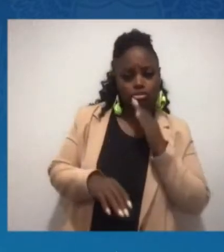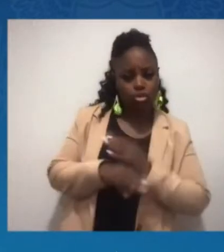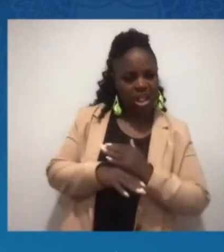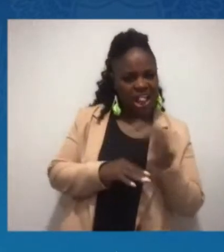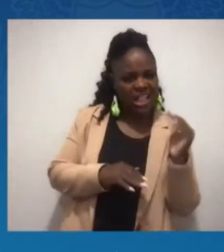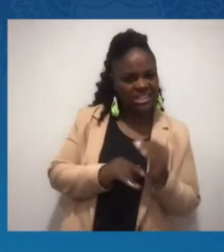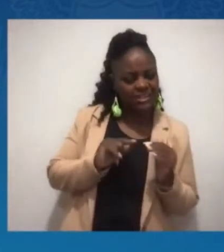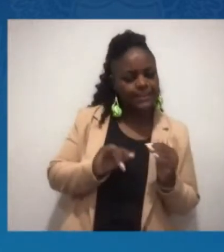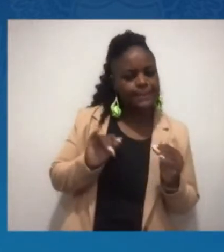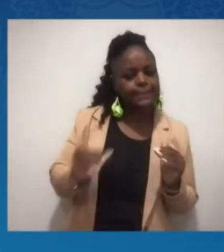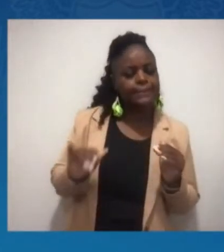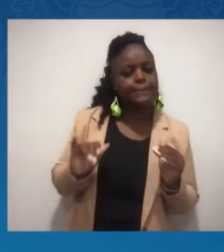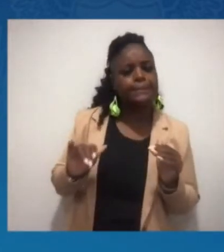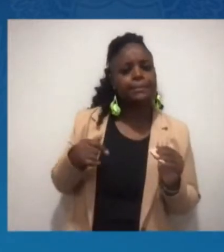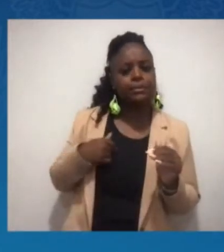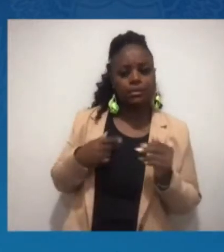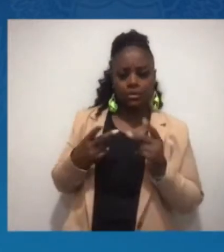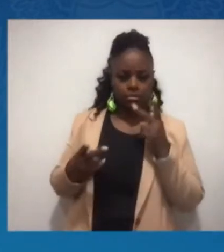college-age